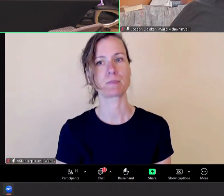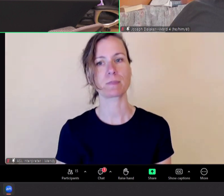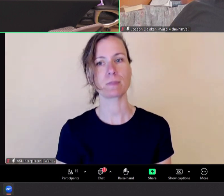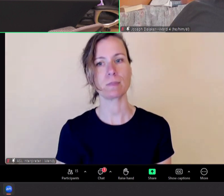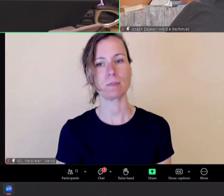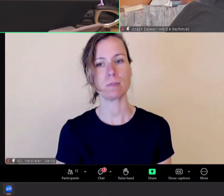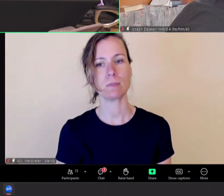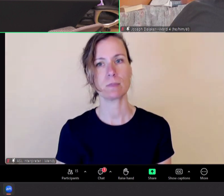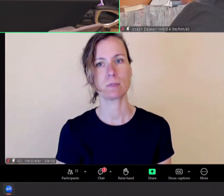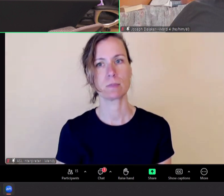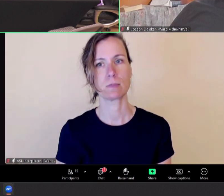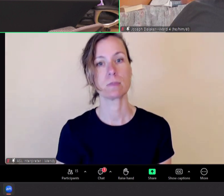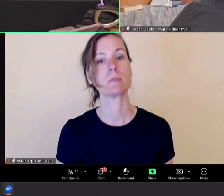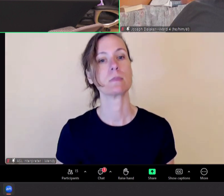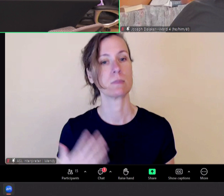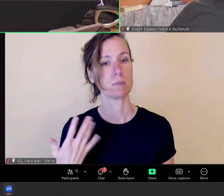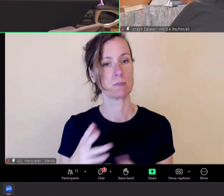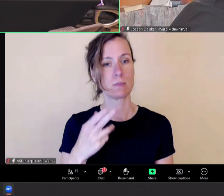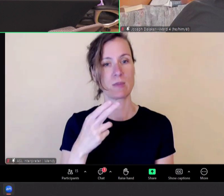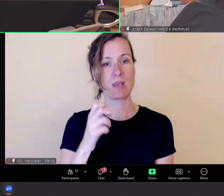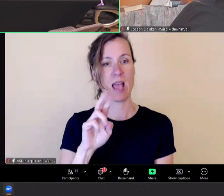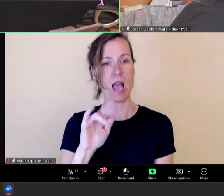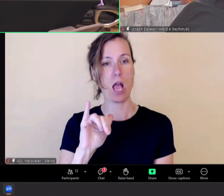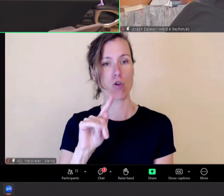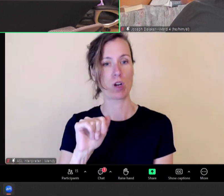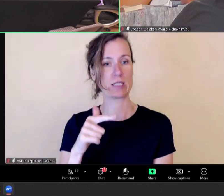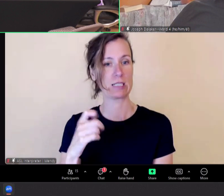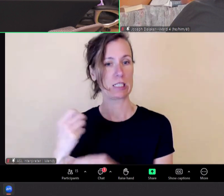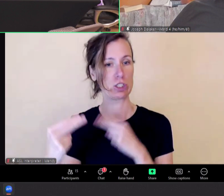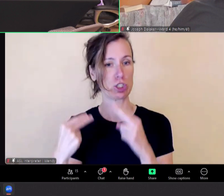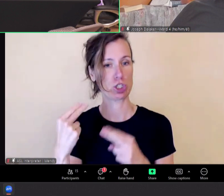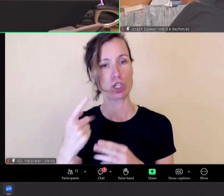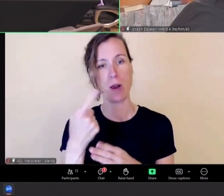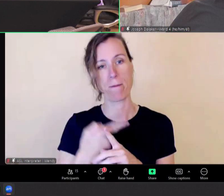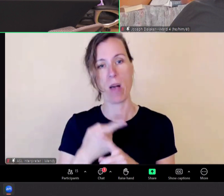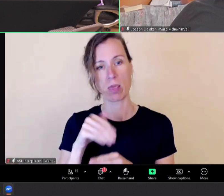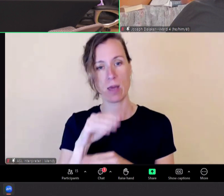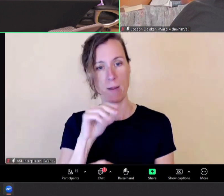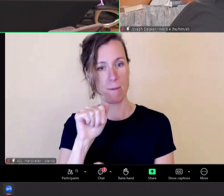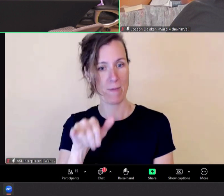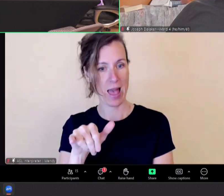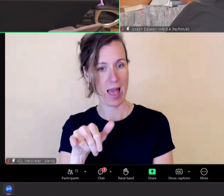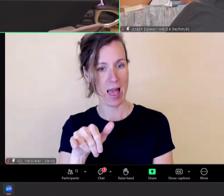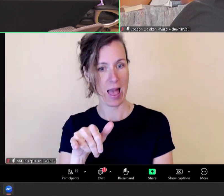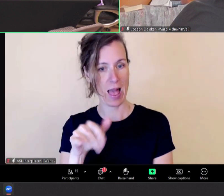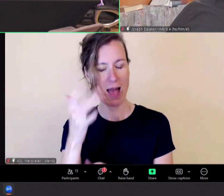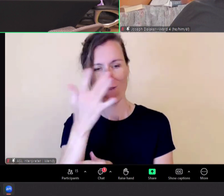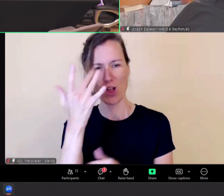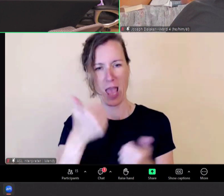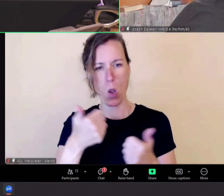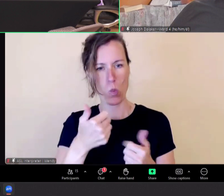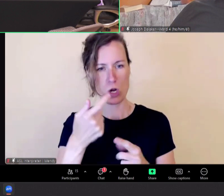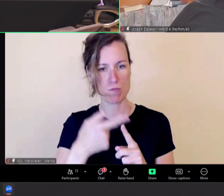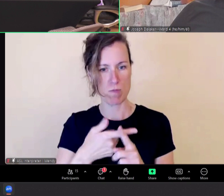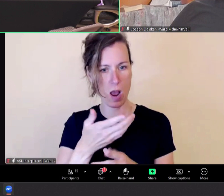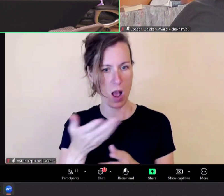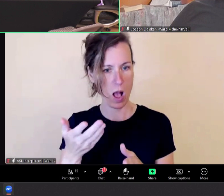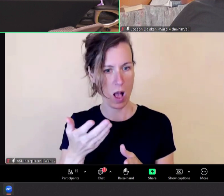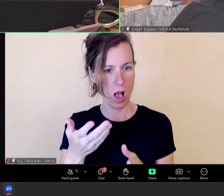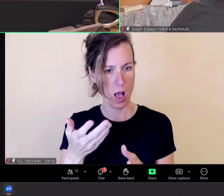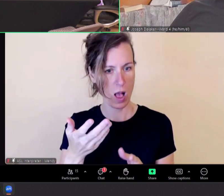There is a Heritage Month in May, and I'm blanking on which one it is, but it'll need a proclamation. APAM. APAM,